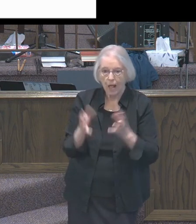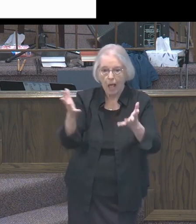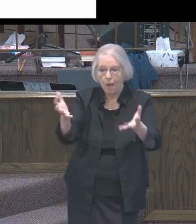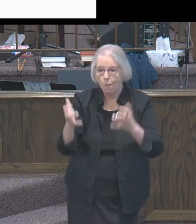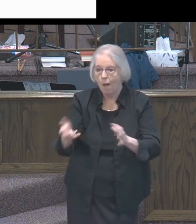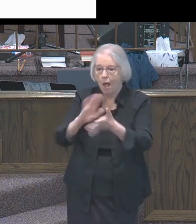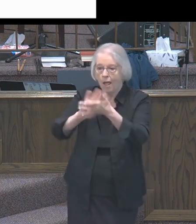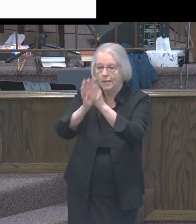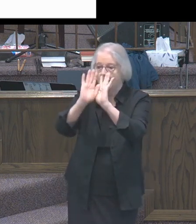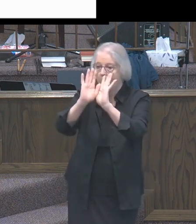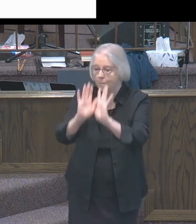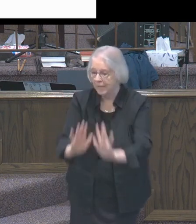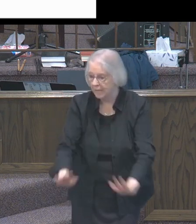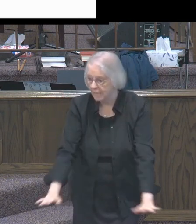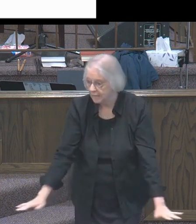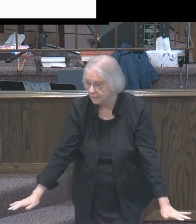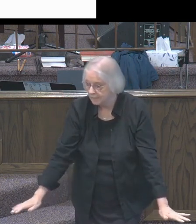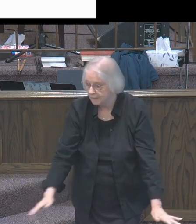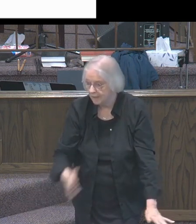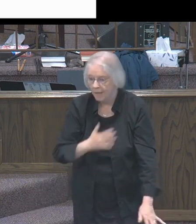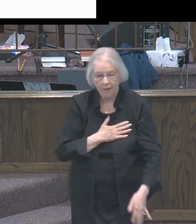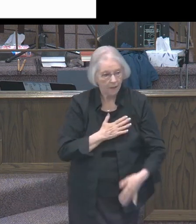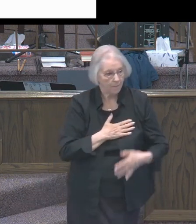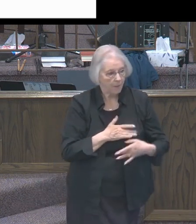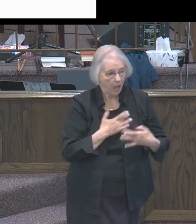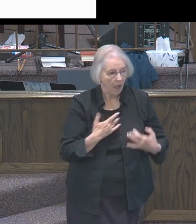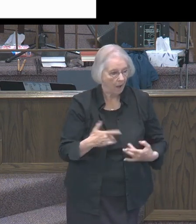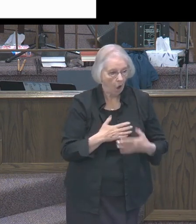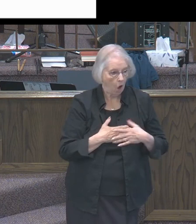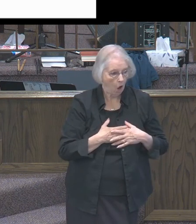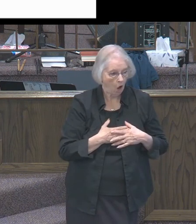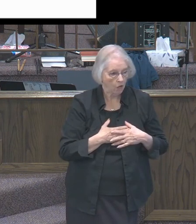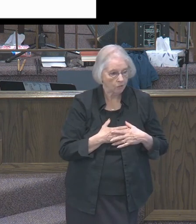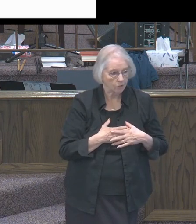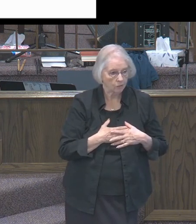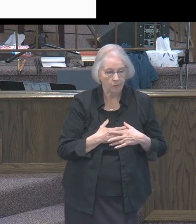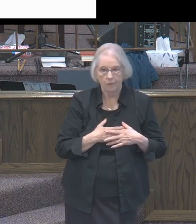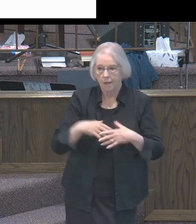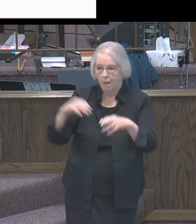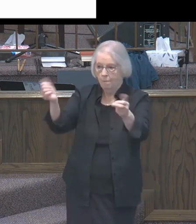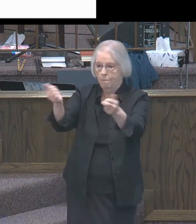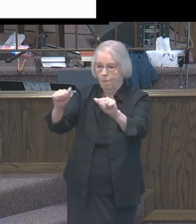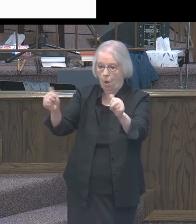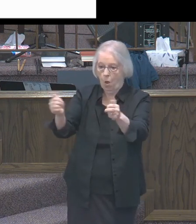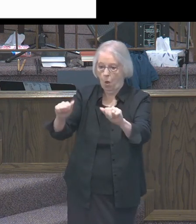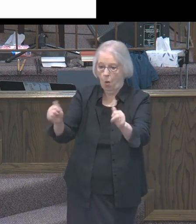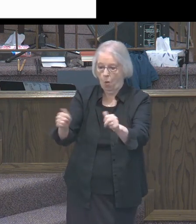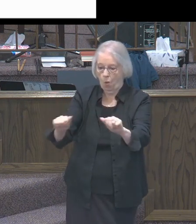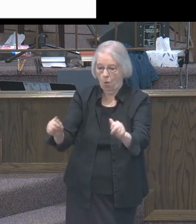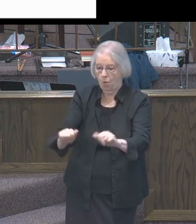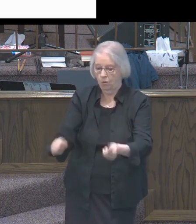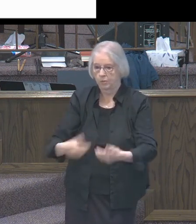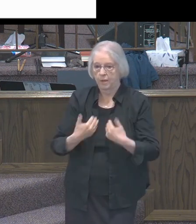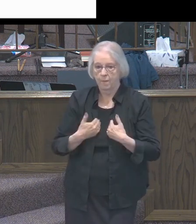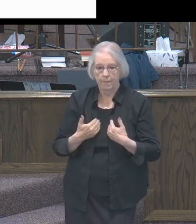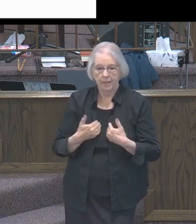Oh, you know the words. "You are the potter and I am the clay. Mold me and make me so I can stay just the